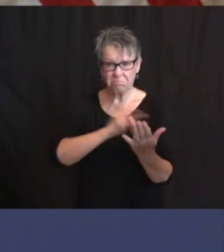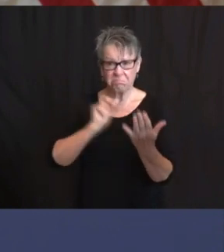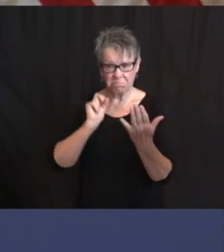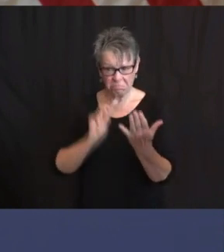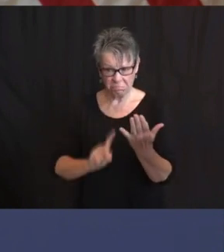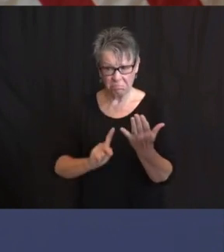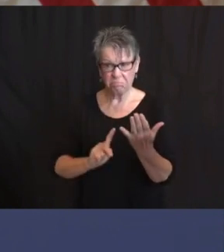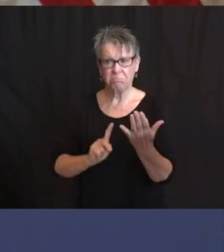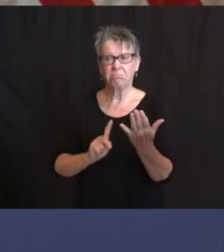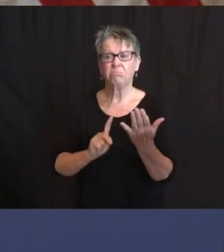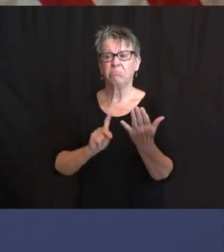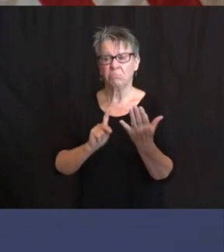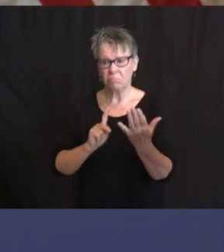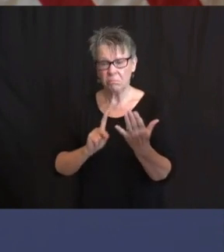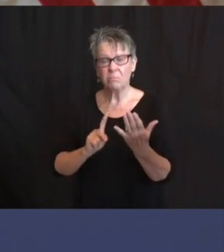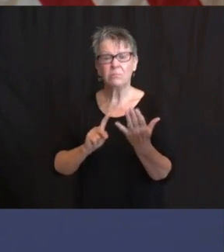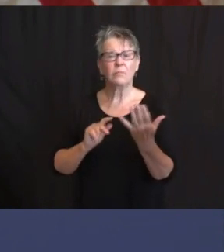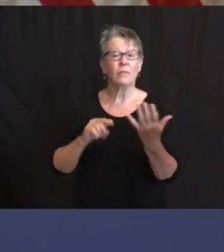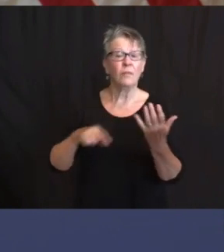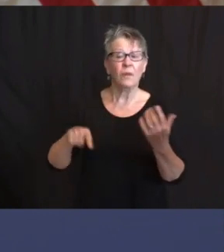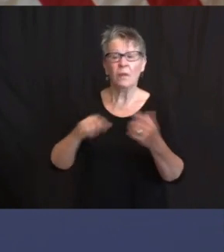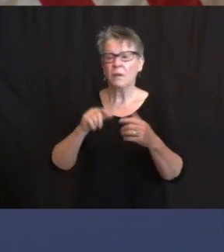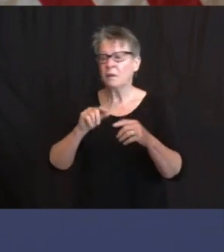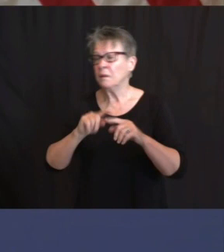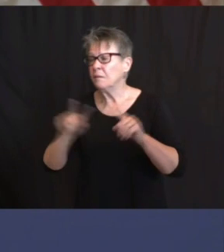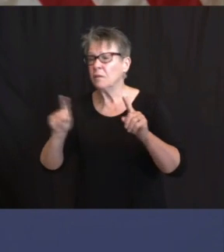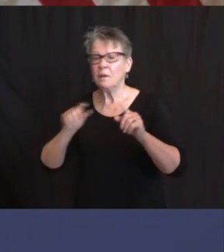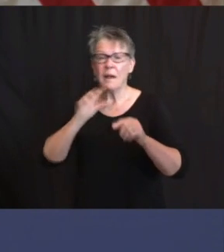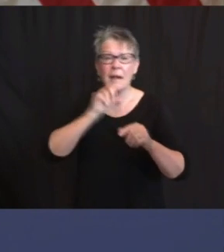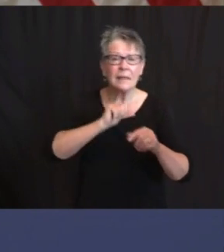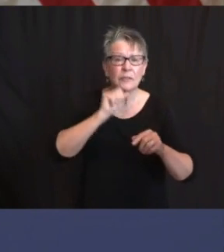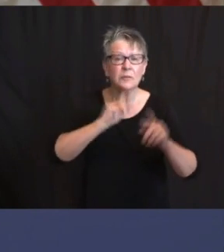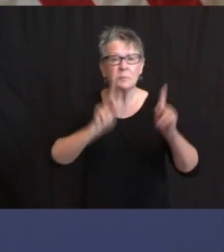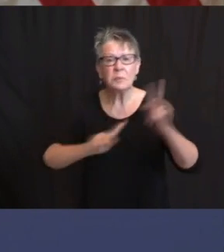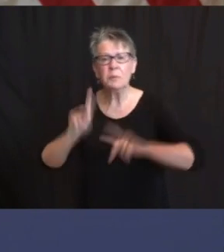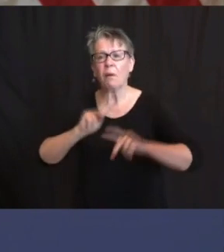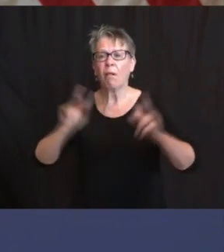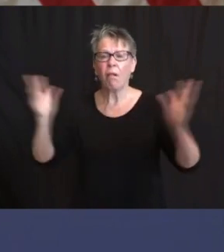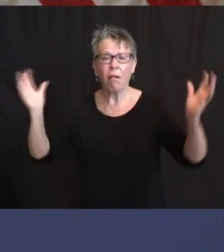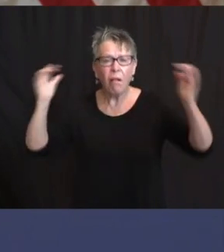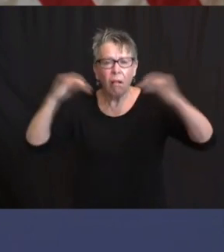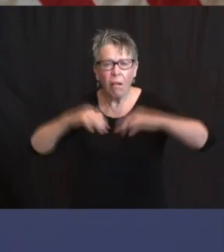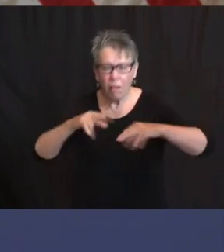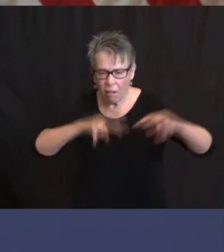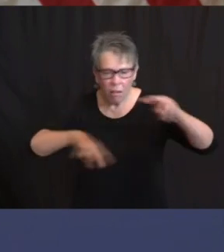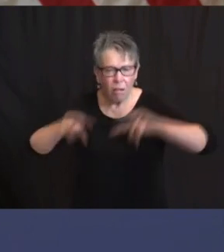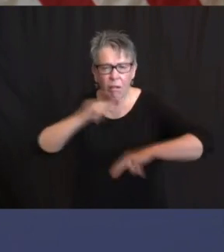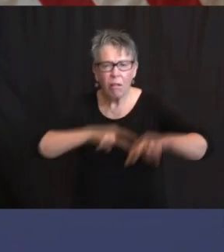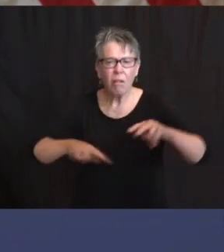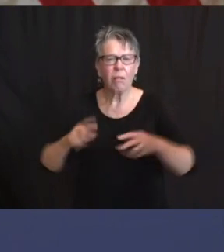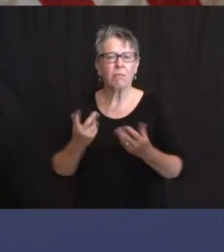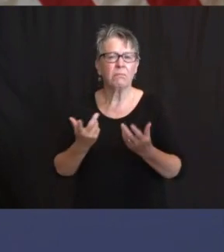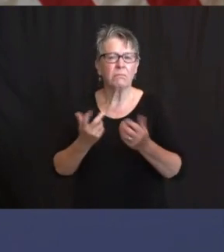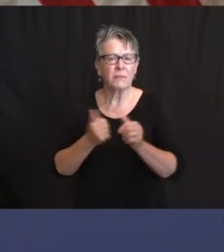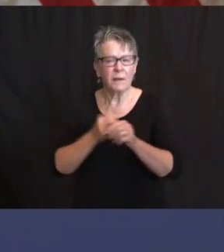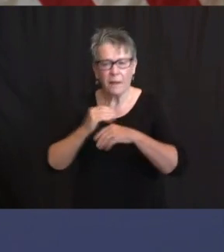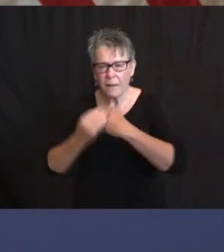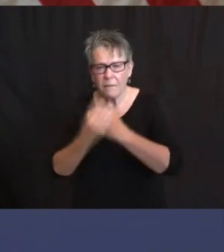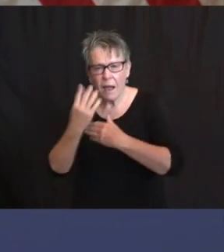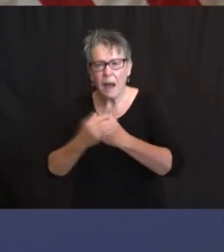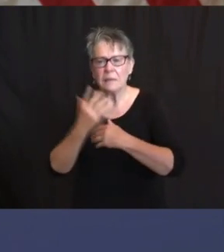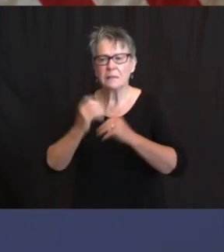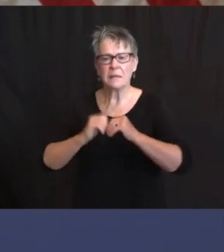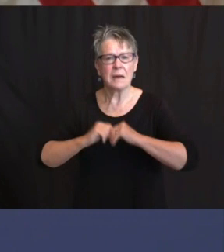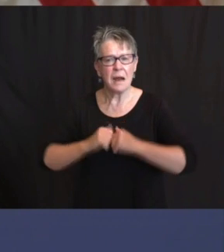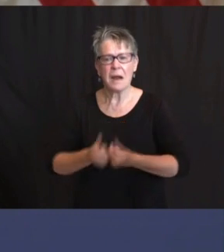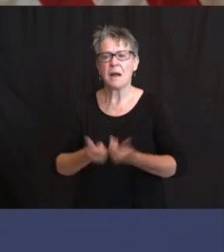may kind of think of students as being younger, we do need to be concerned about the precautions that we have to take to